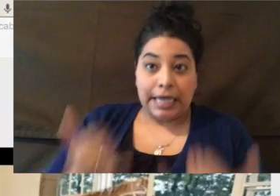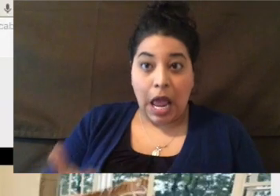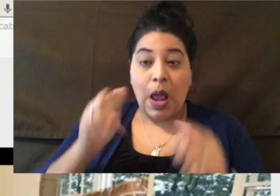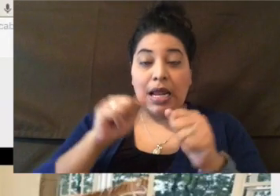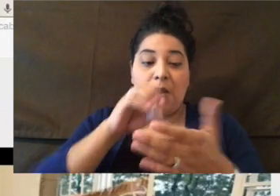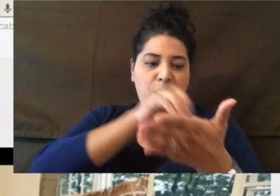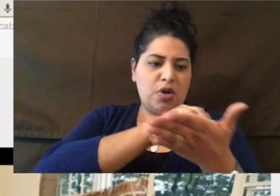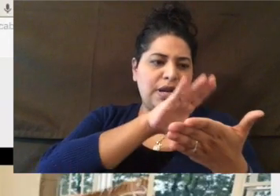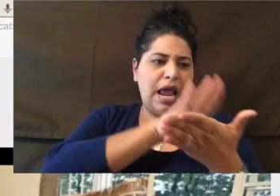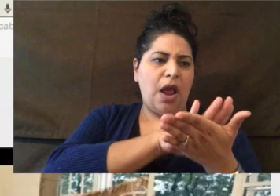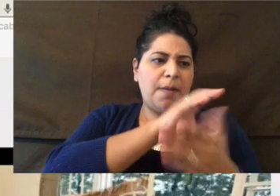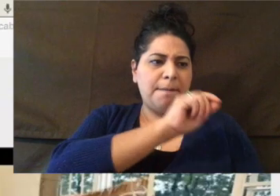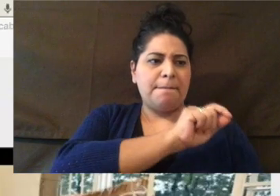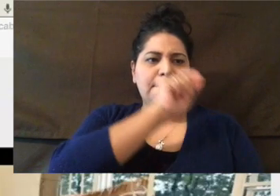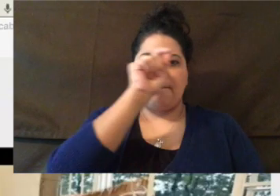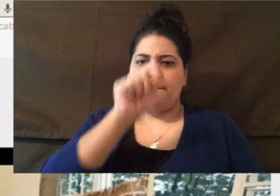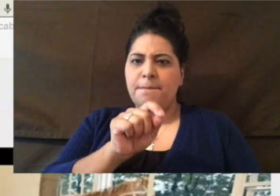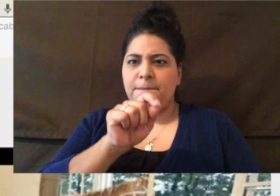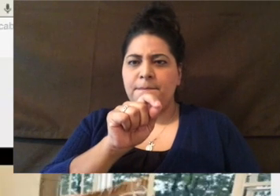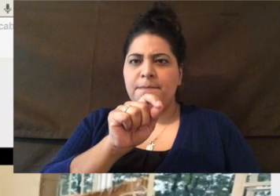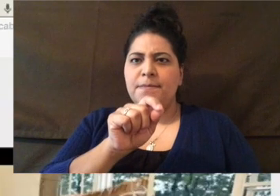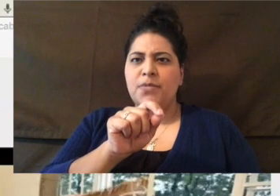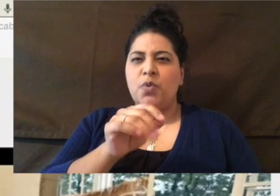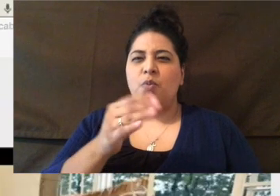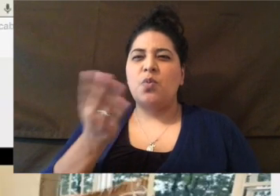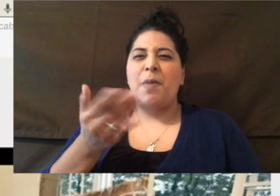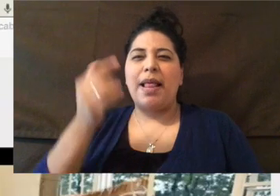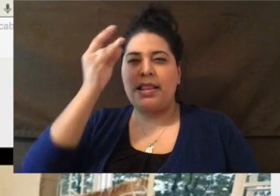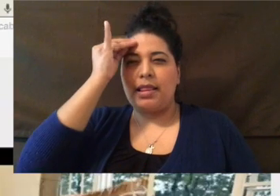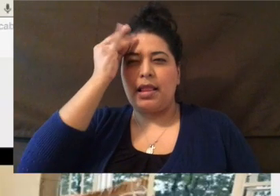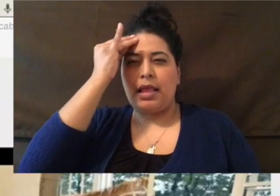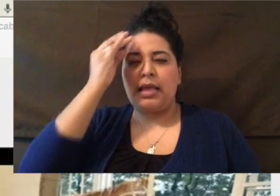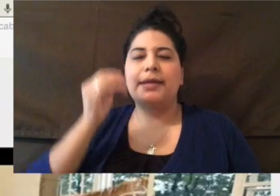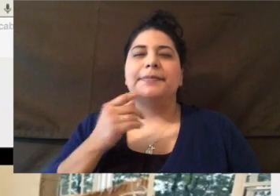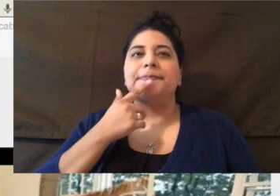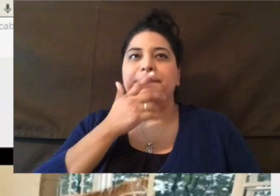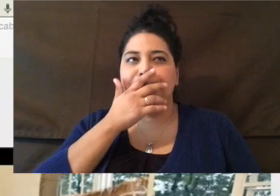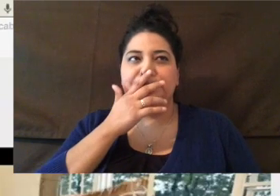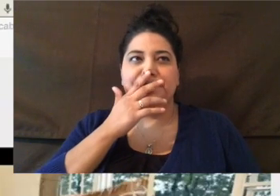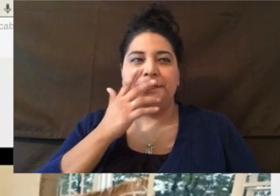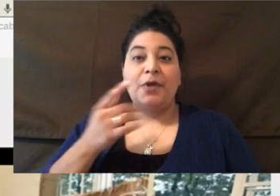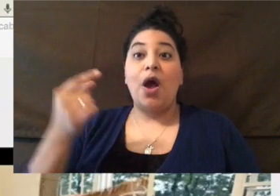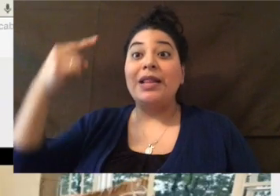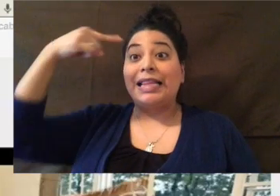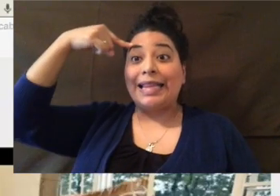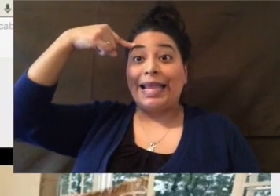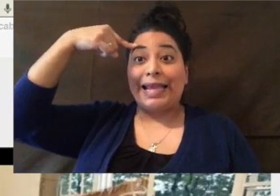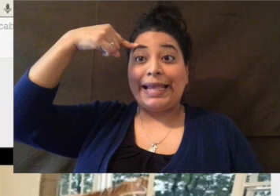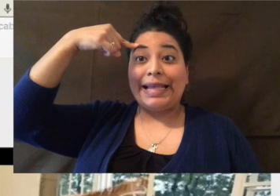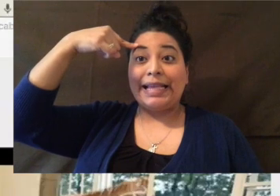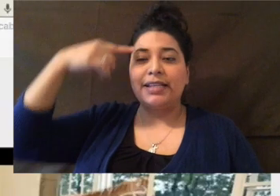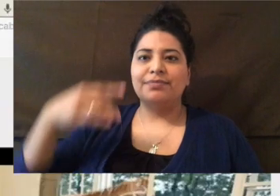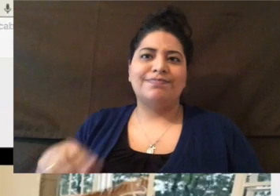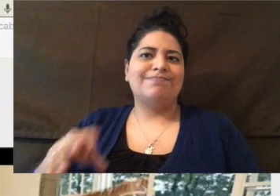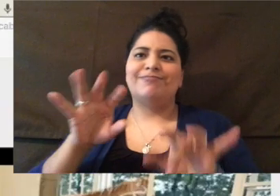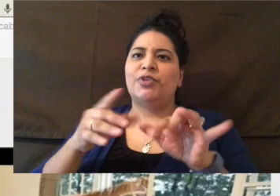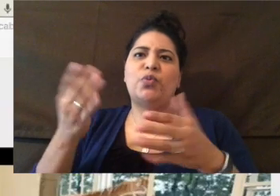going to erase where it says type here, and then I'm going to just type whatever pops into my